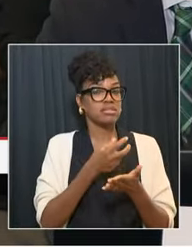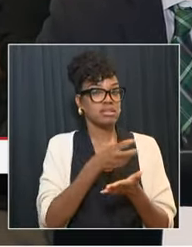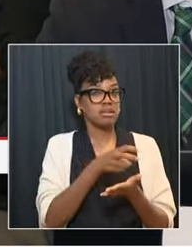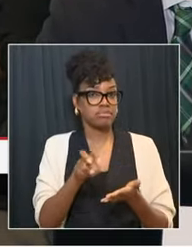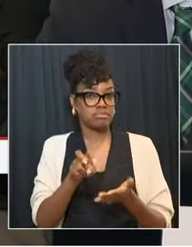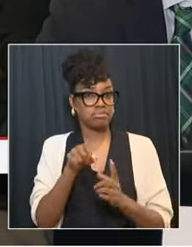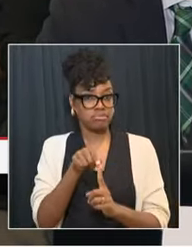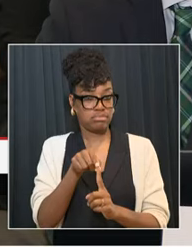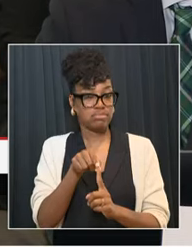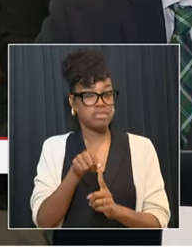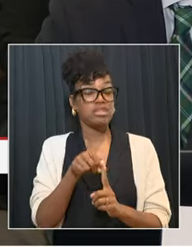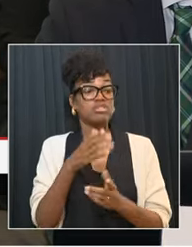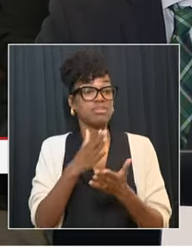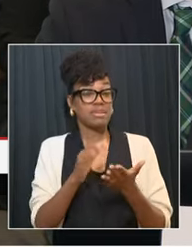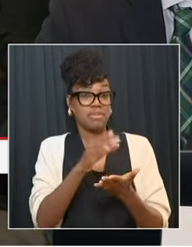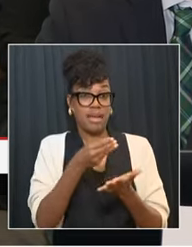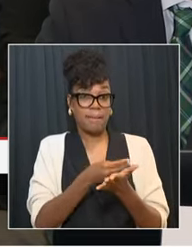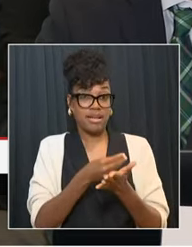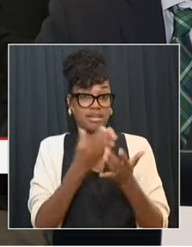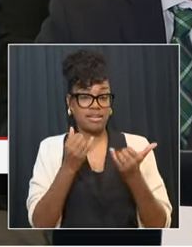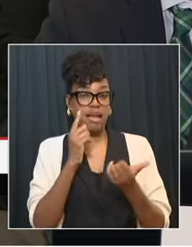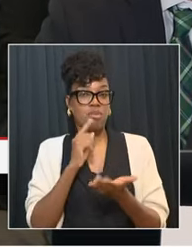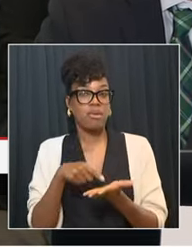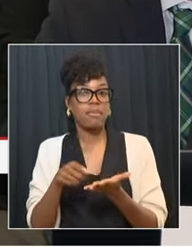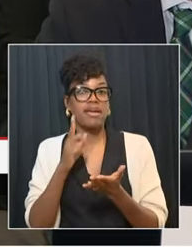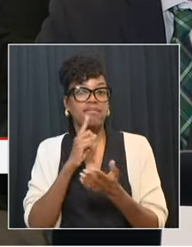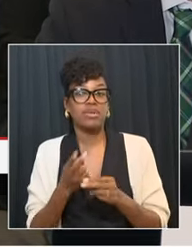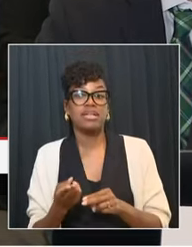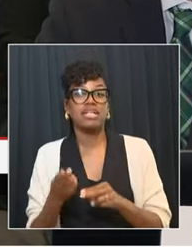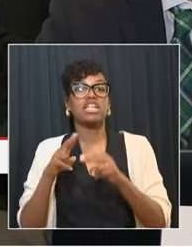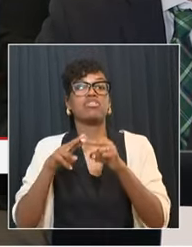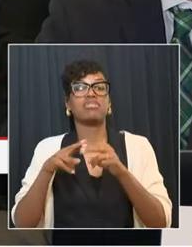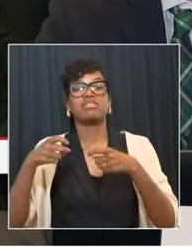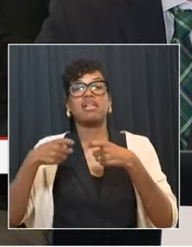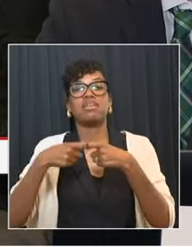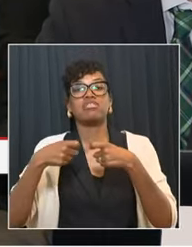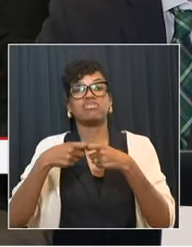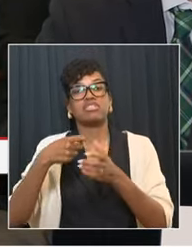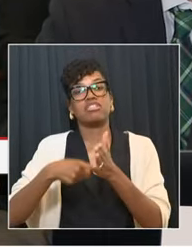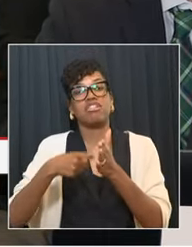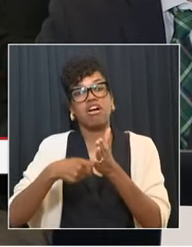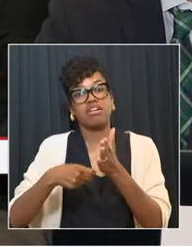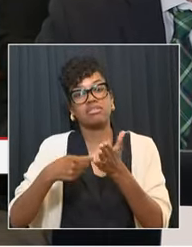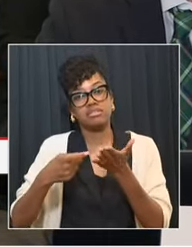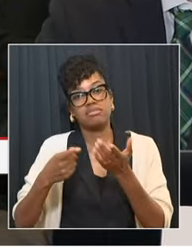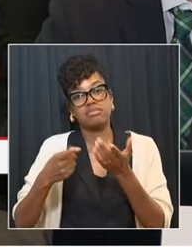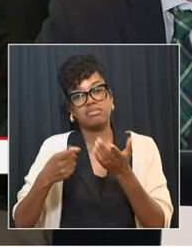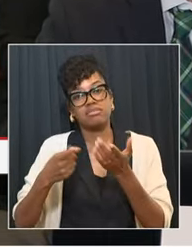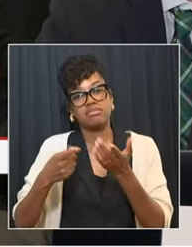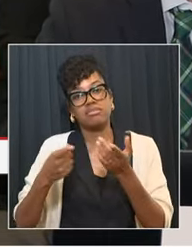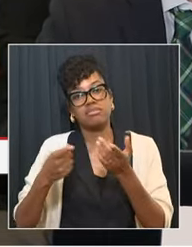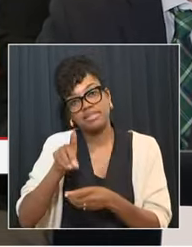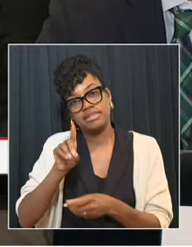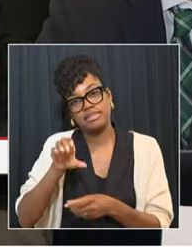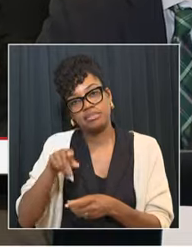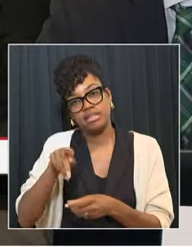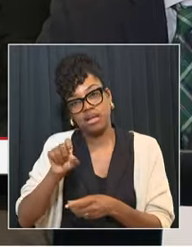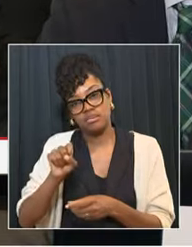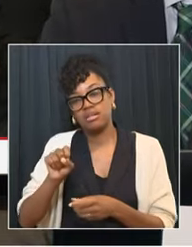Trust Fund is now going to pay for increased electricity costs for DGS that happen to be at DCPS.